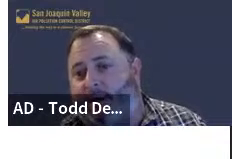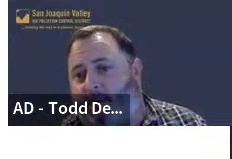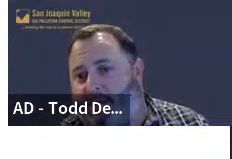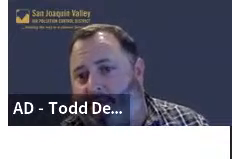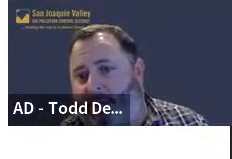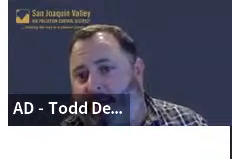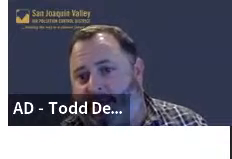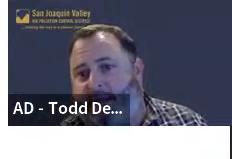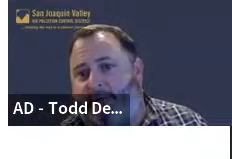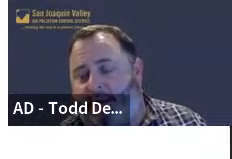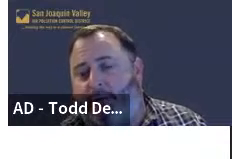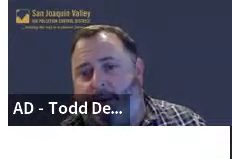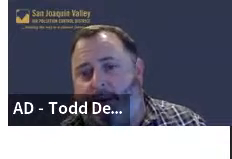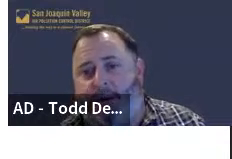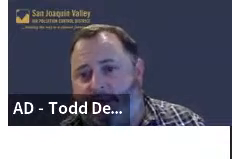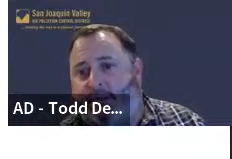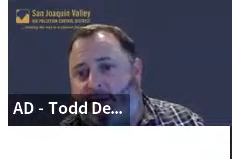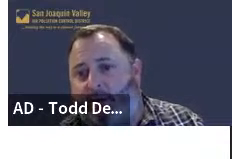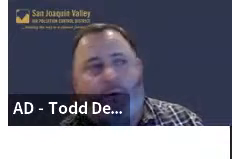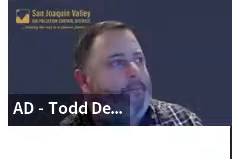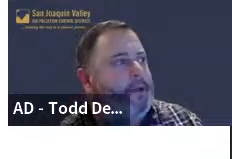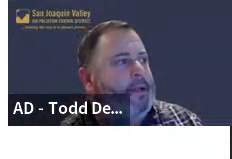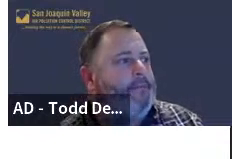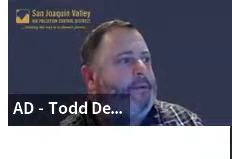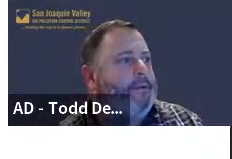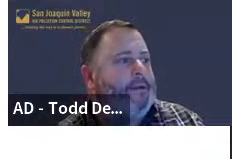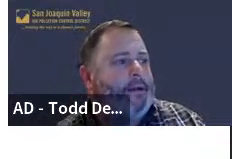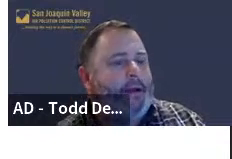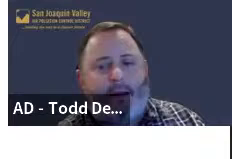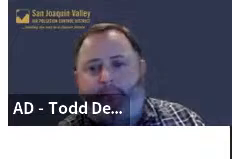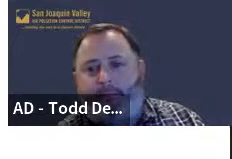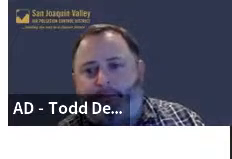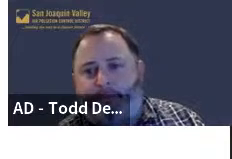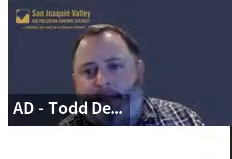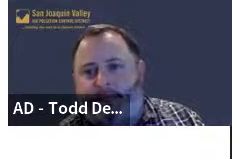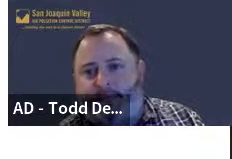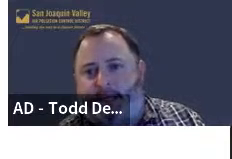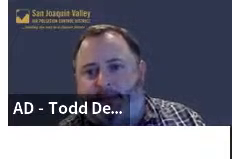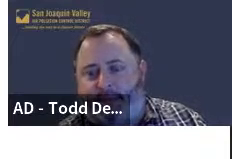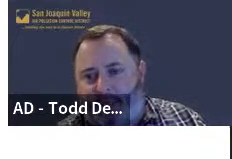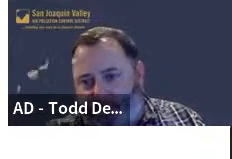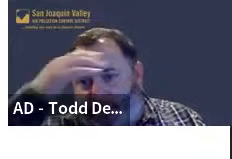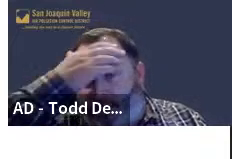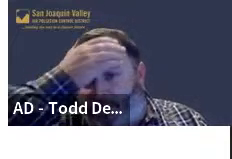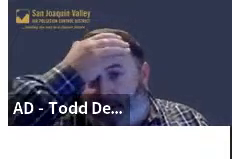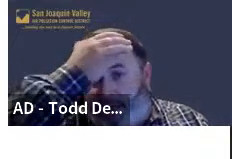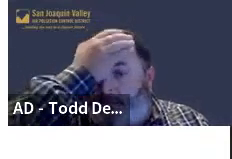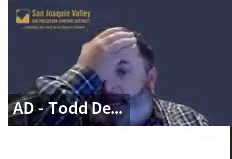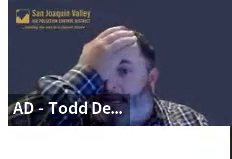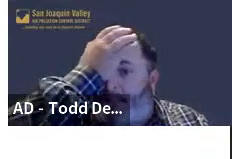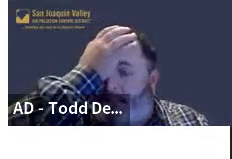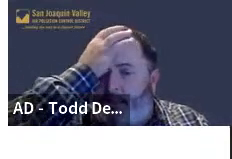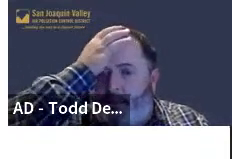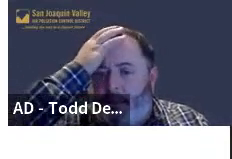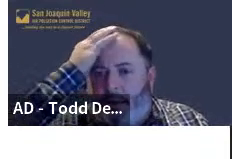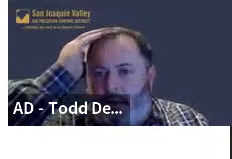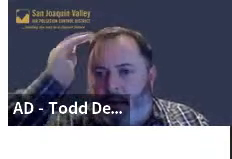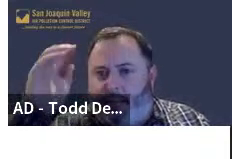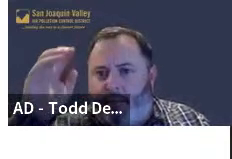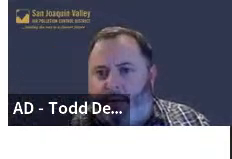funding would not be going to BNSF and UP. It's a local company. It's the Central California